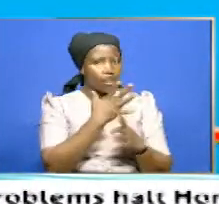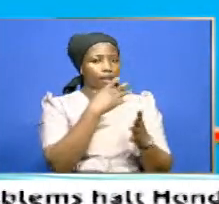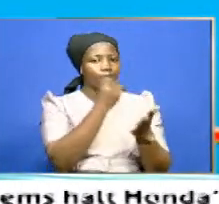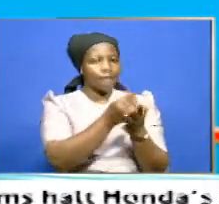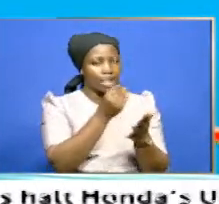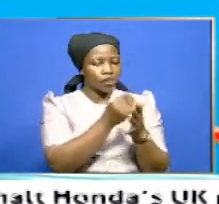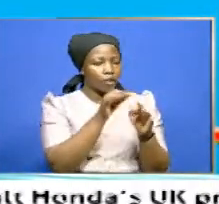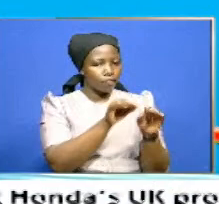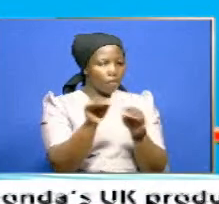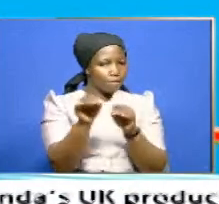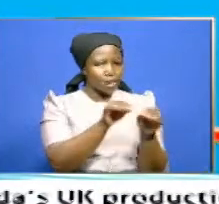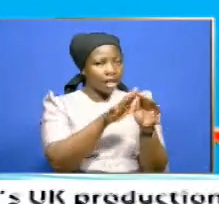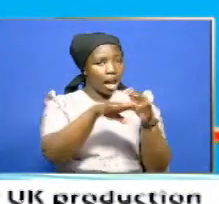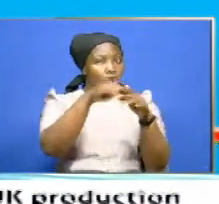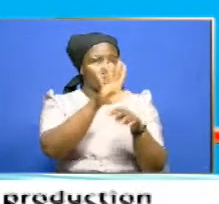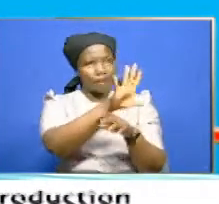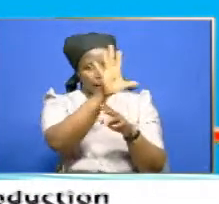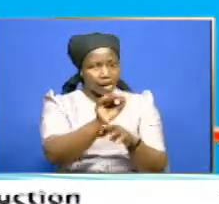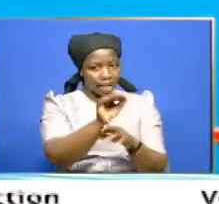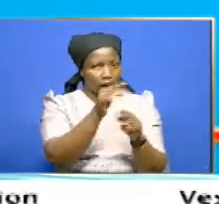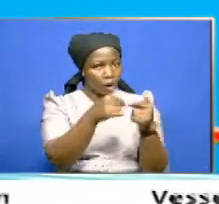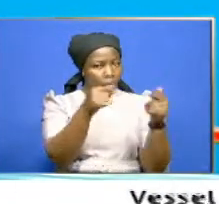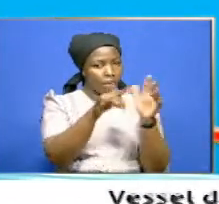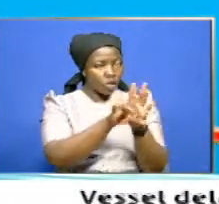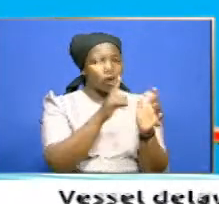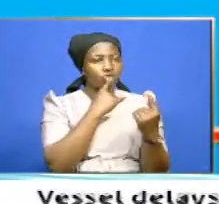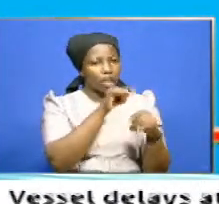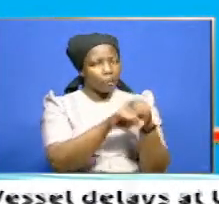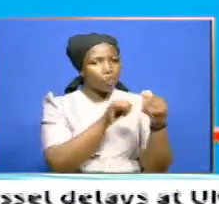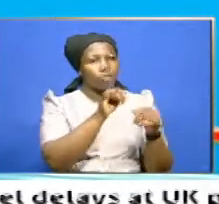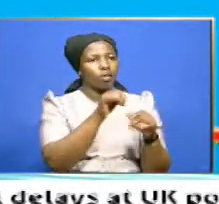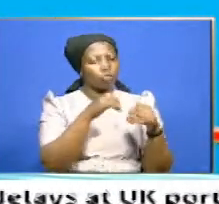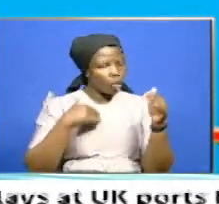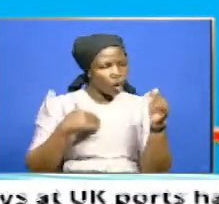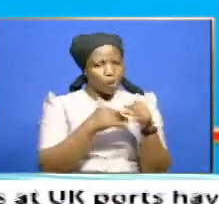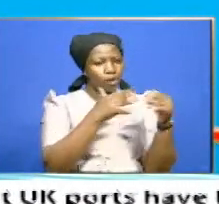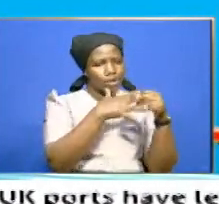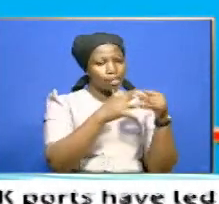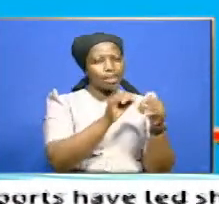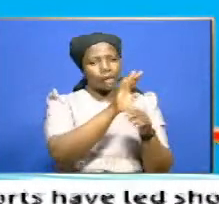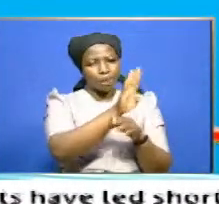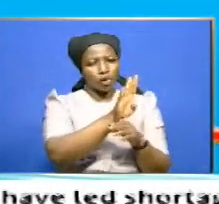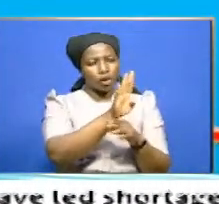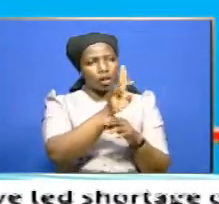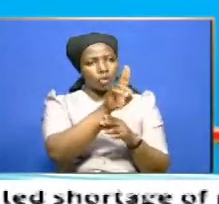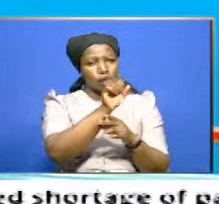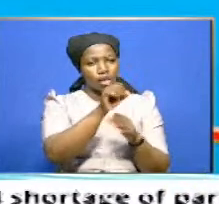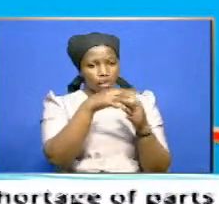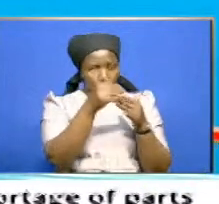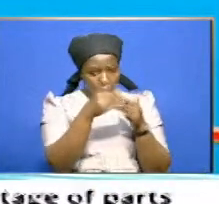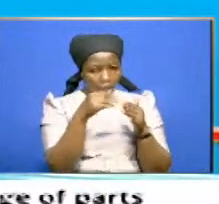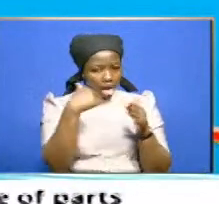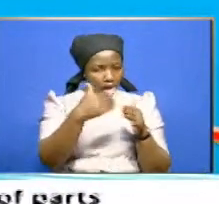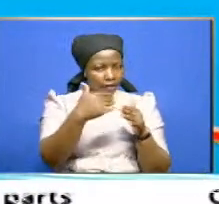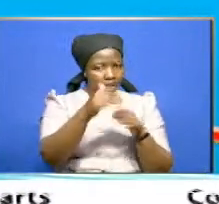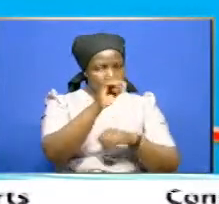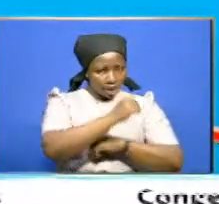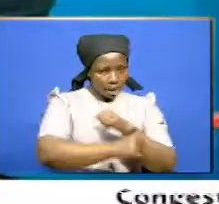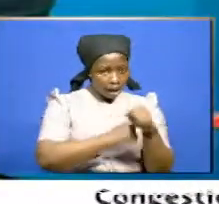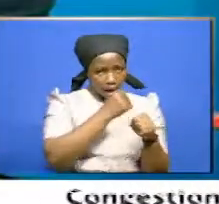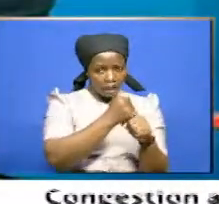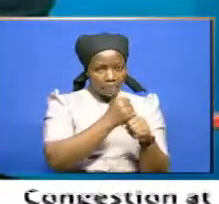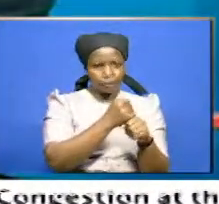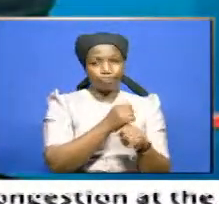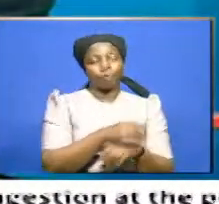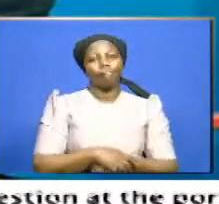out of Africa, you know, you're talking about almost 90 billion US dollars, you know, every year. And, you know,